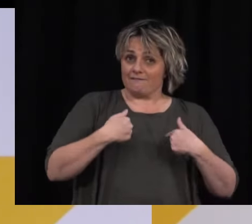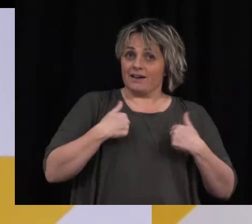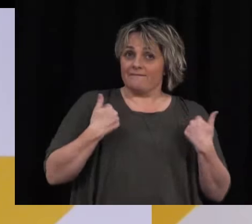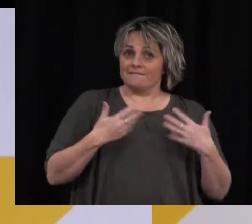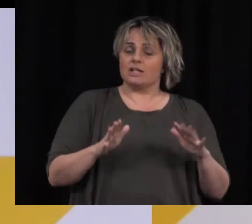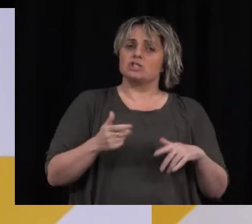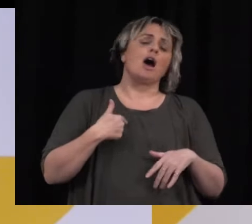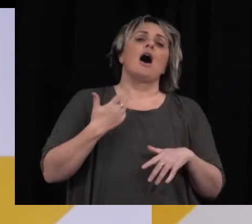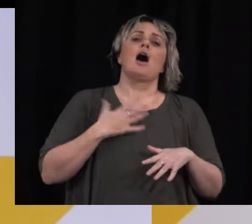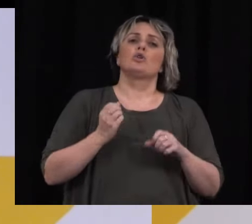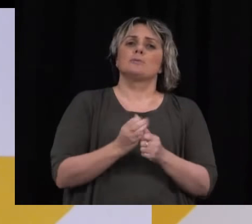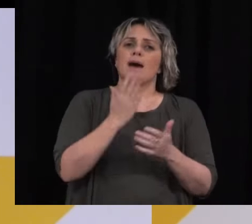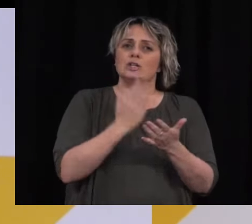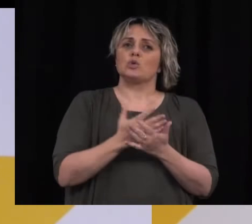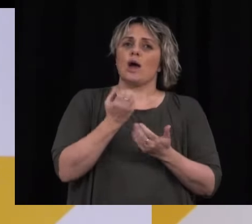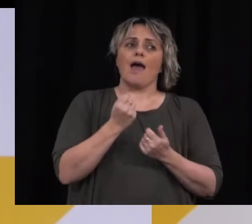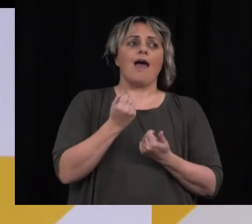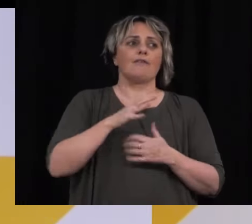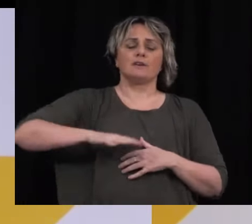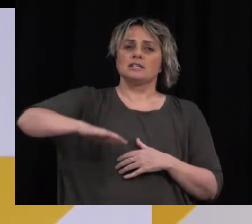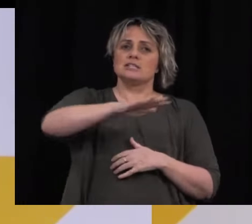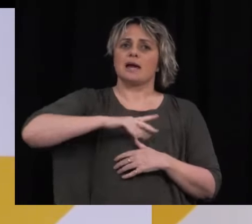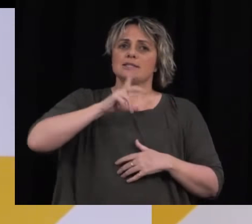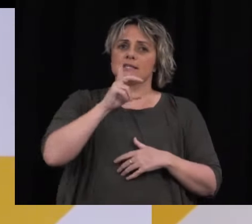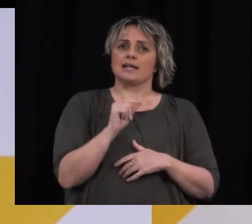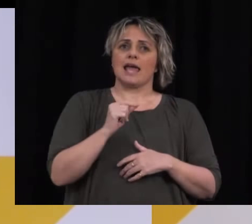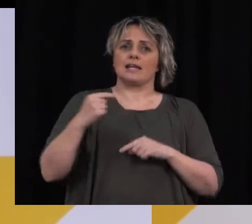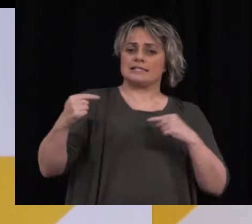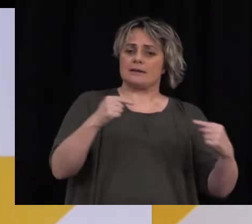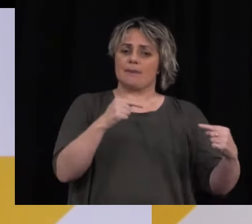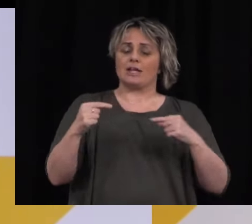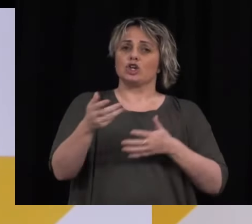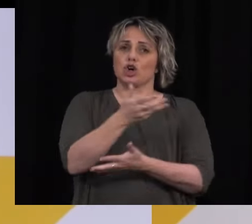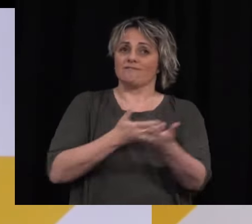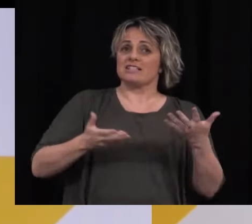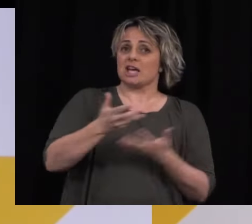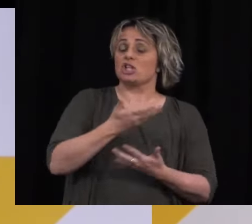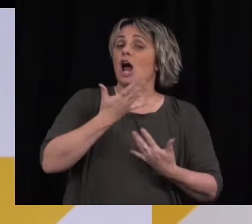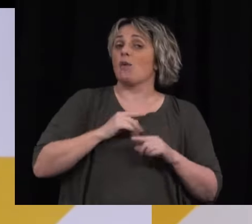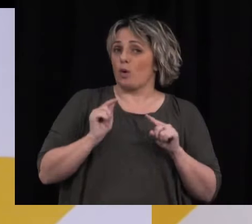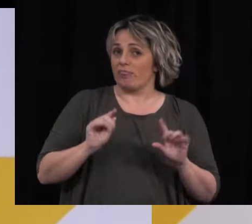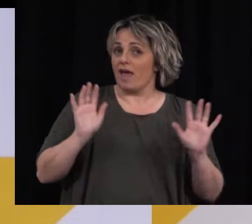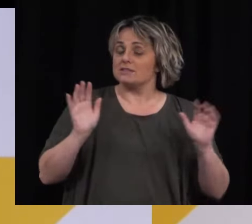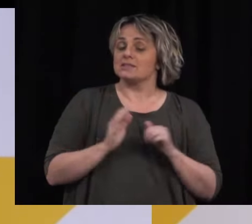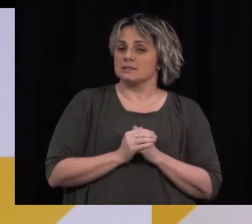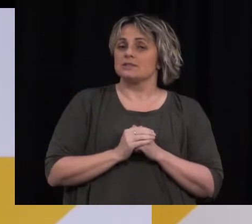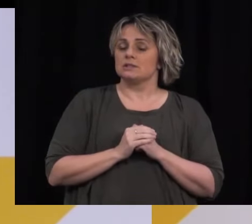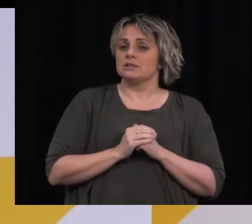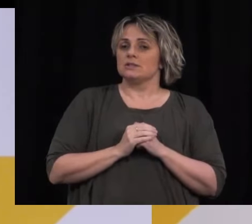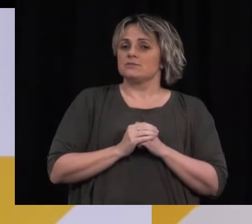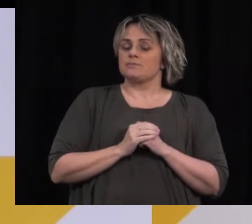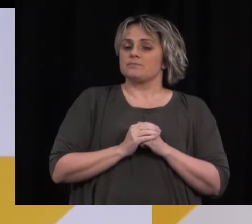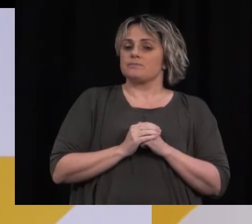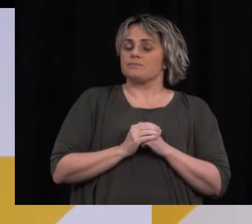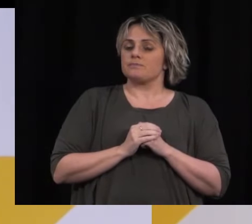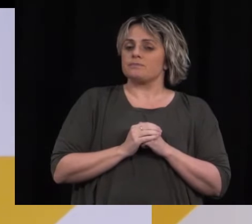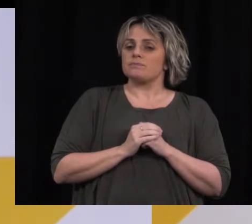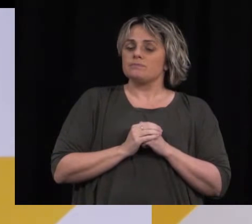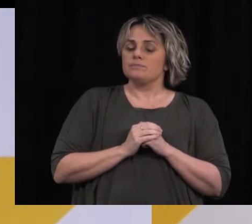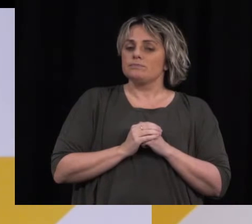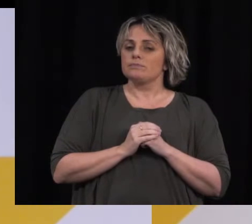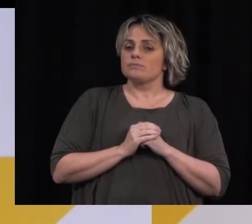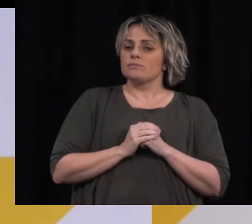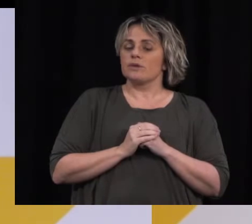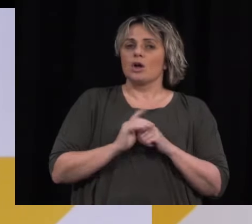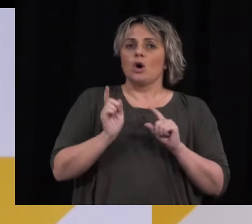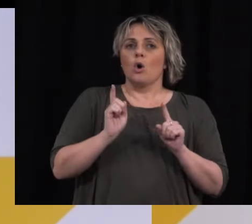I do want to make sure we have a space where people can feel like they can have debate and conversation. Much of the